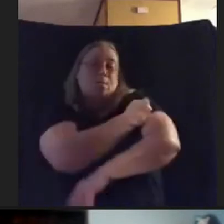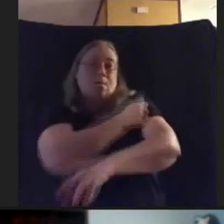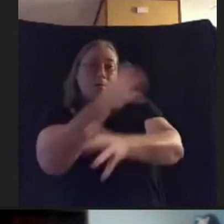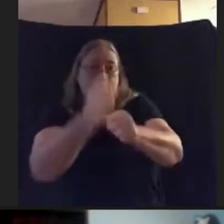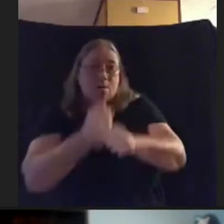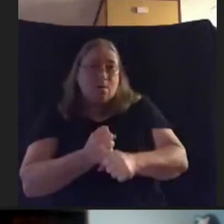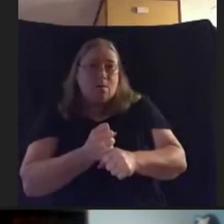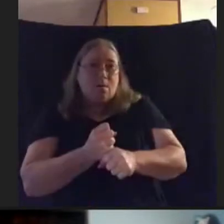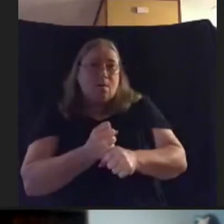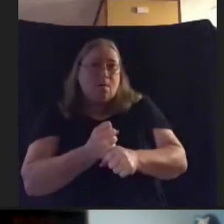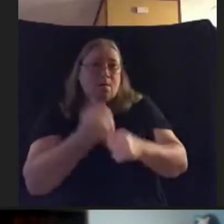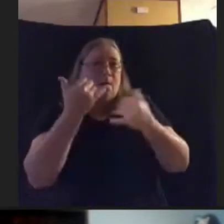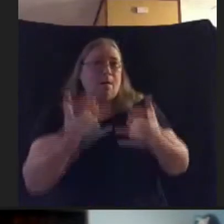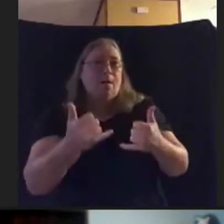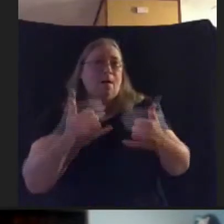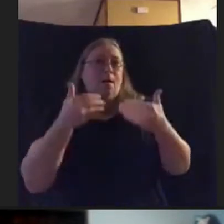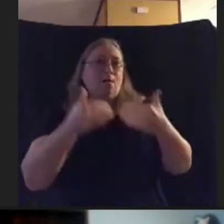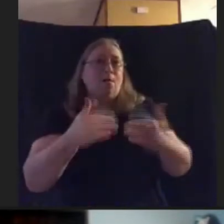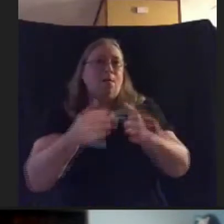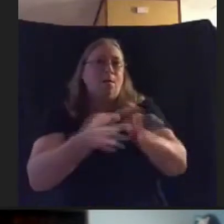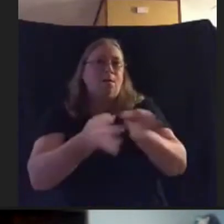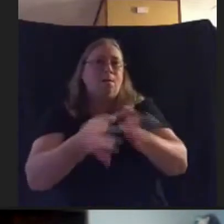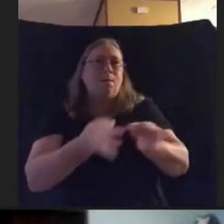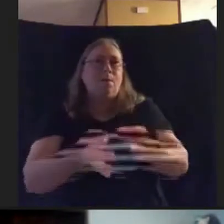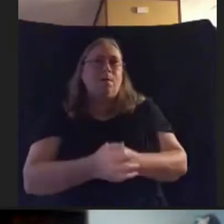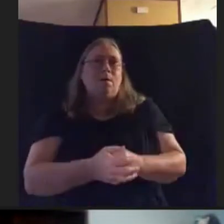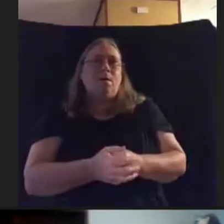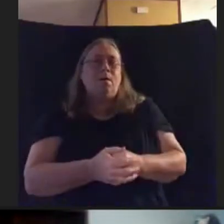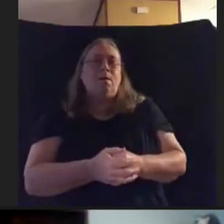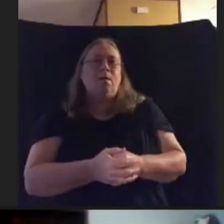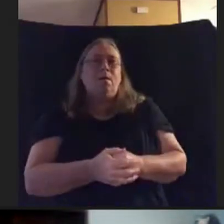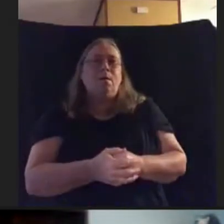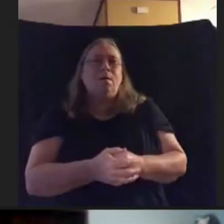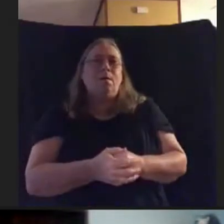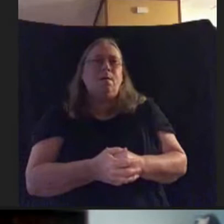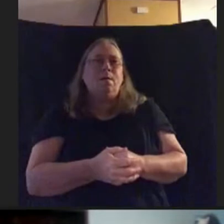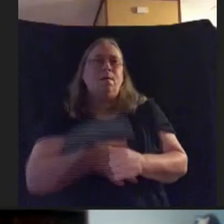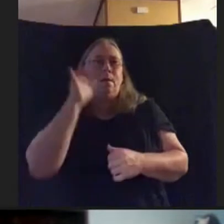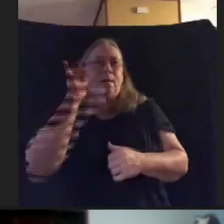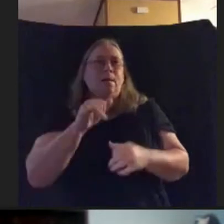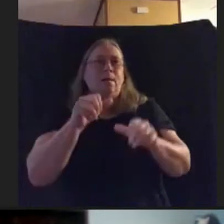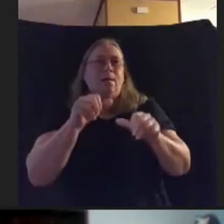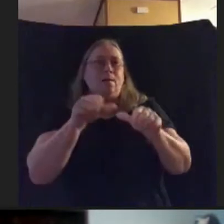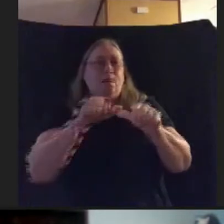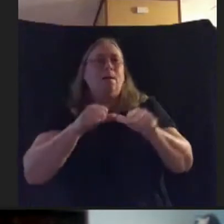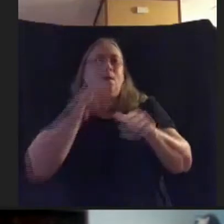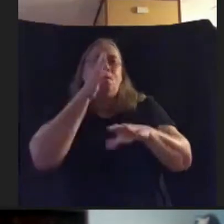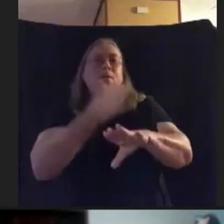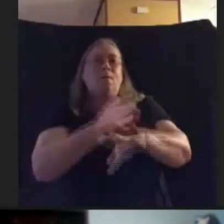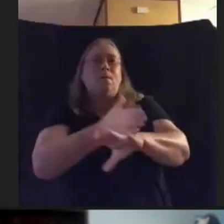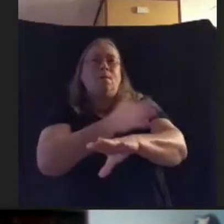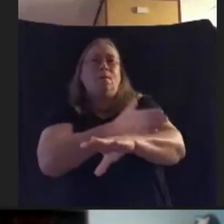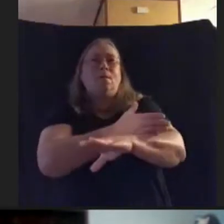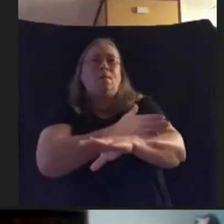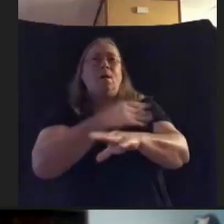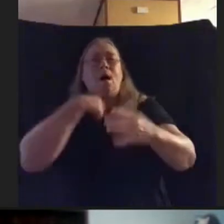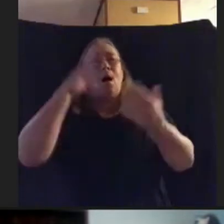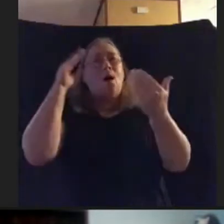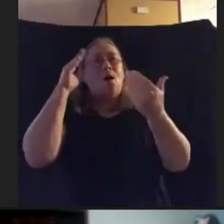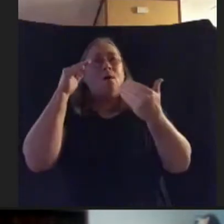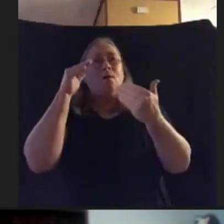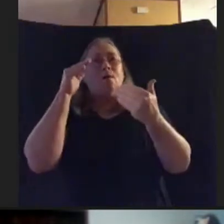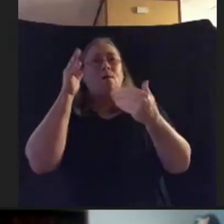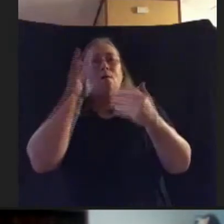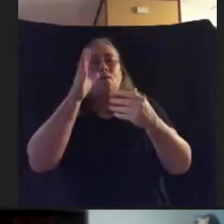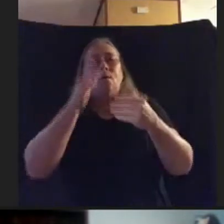don't you go ahead and explain that? Sure, and this is an area that will improve, and I hope that I get this improvement moving a lot